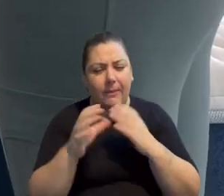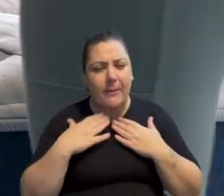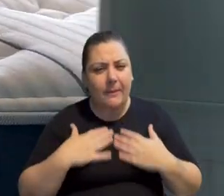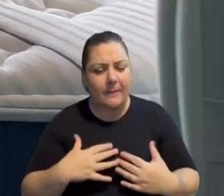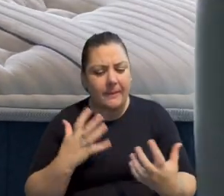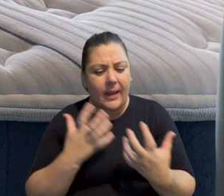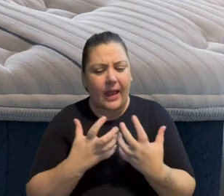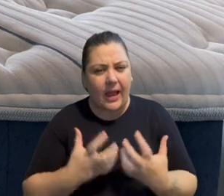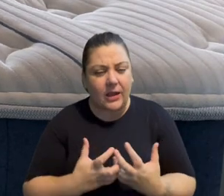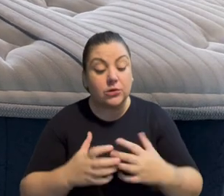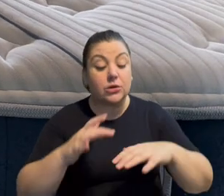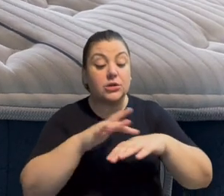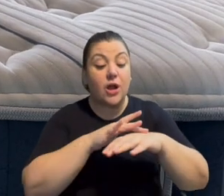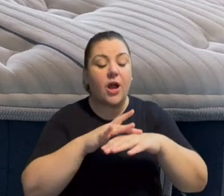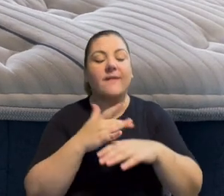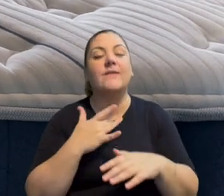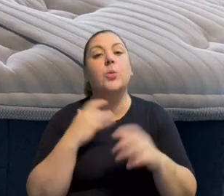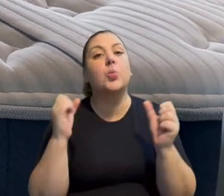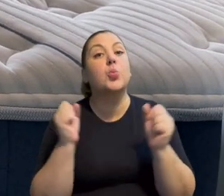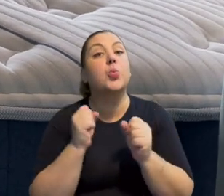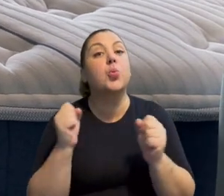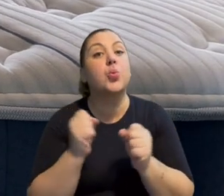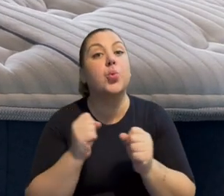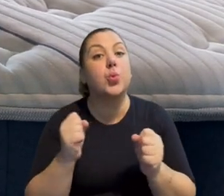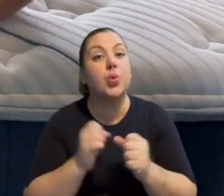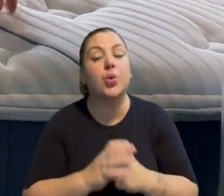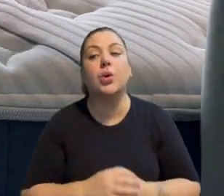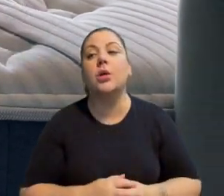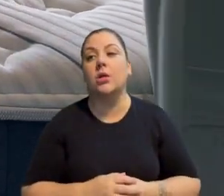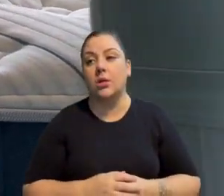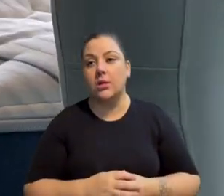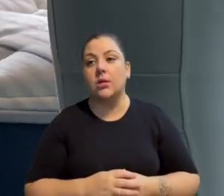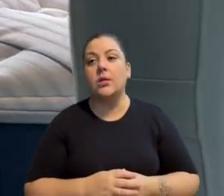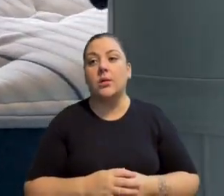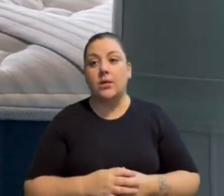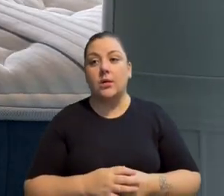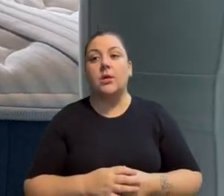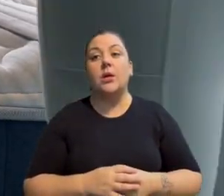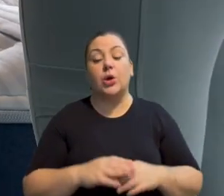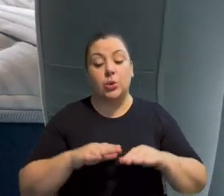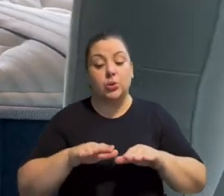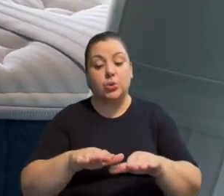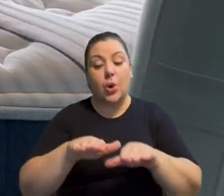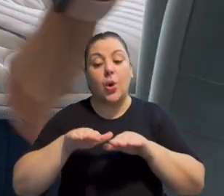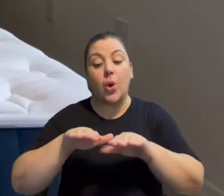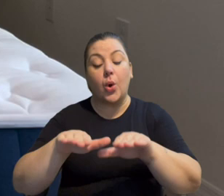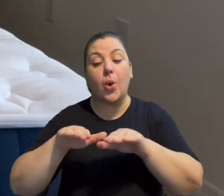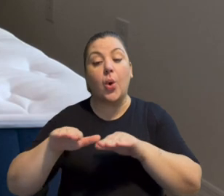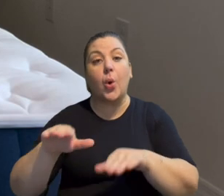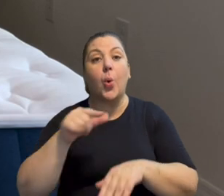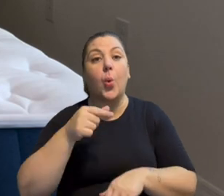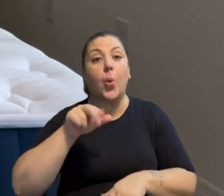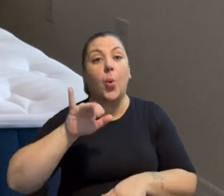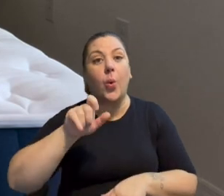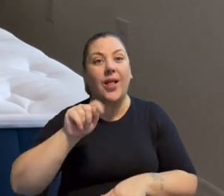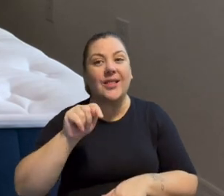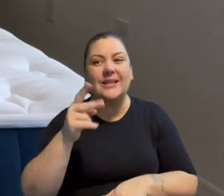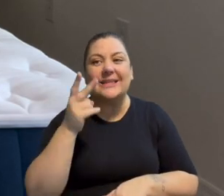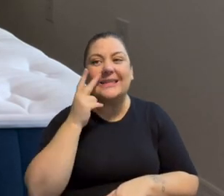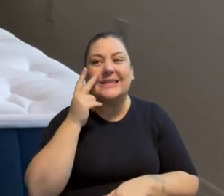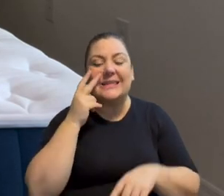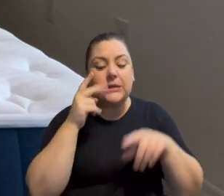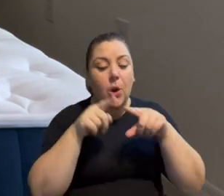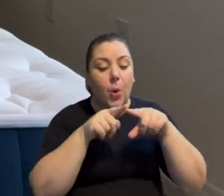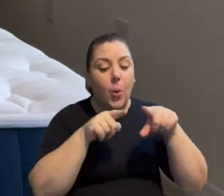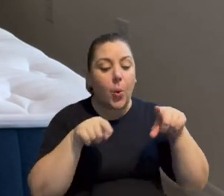your cooling layer that's gonna help you keep cool. It is a hand quilted top, so you can see how there's